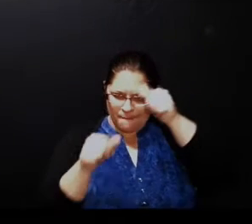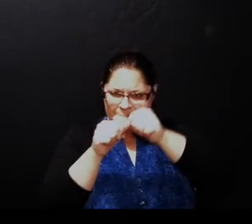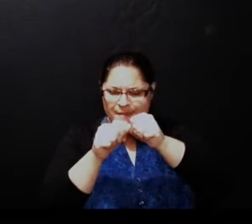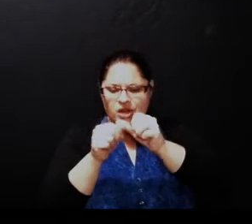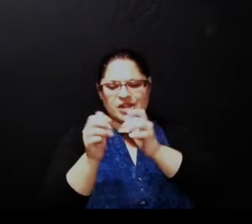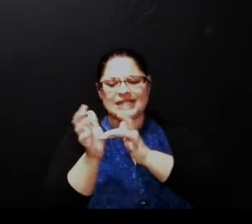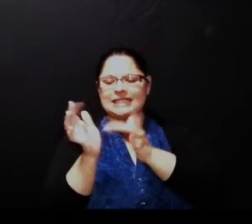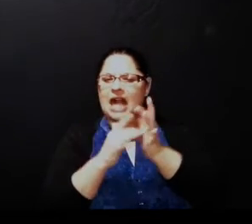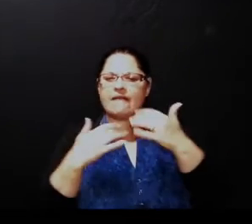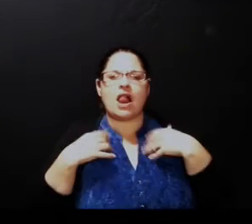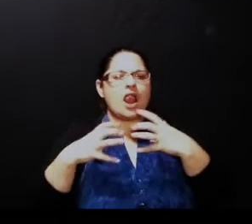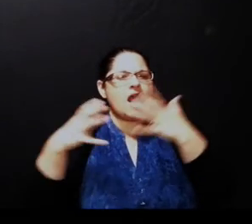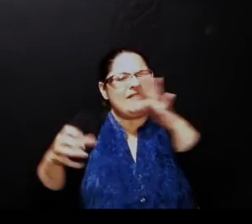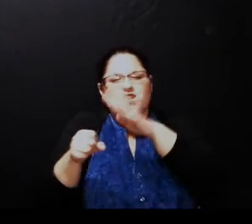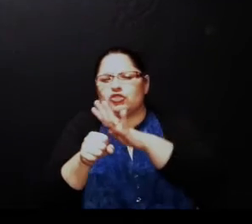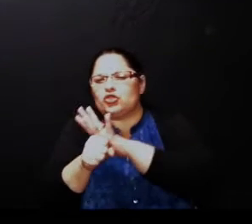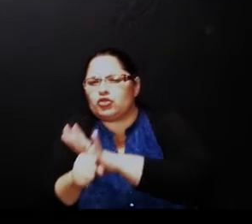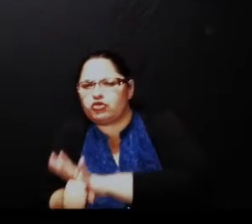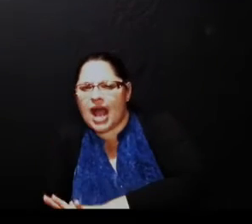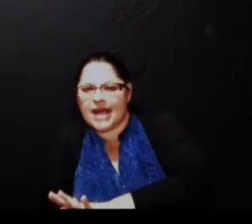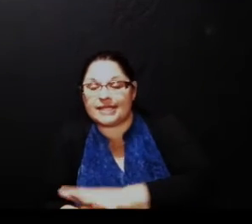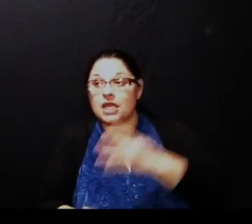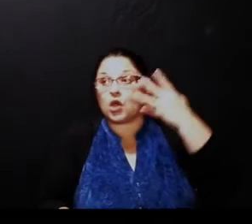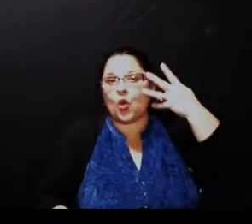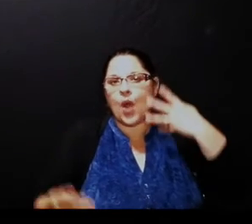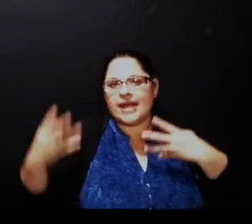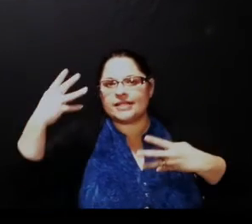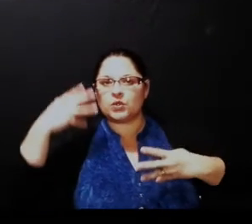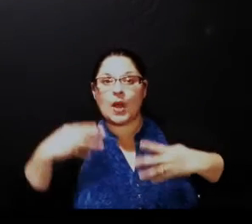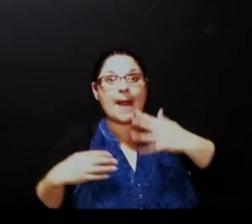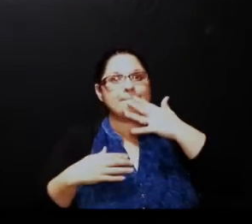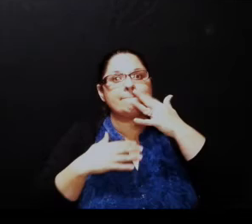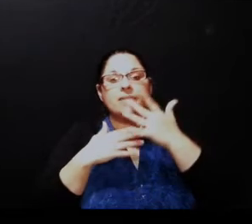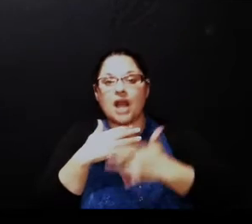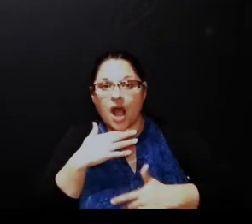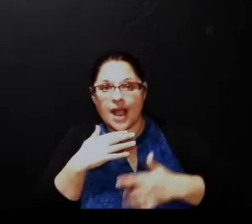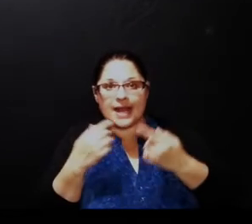shoulders. And he even comes to his Father and asks,